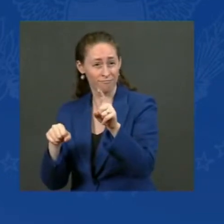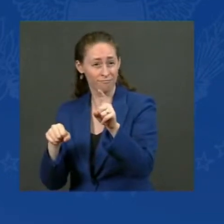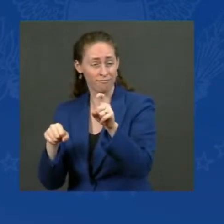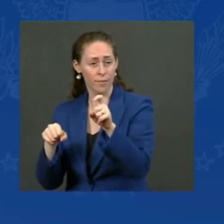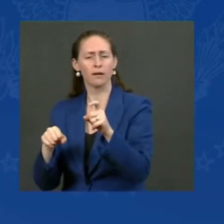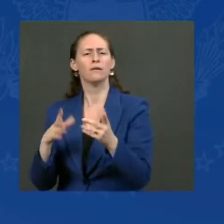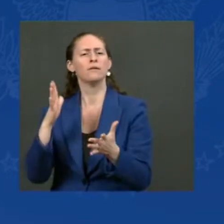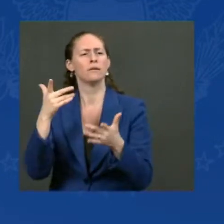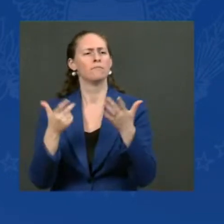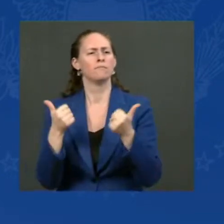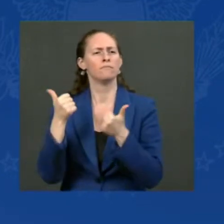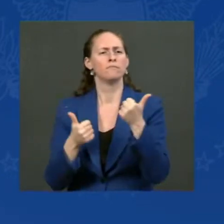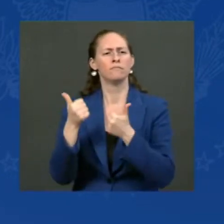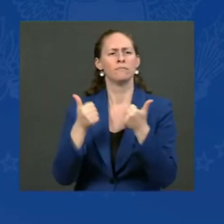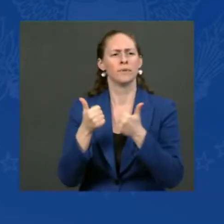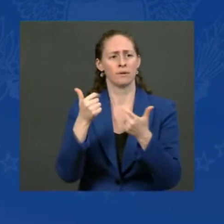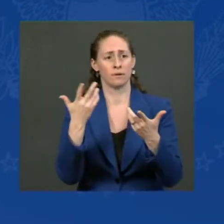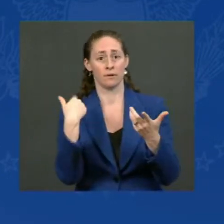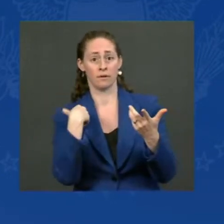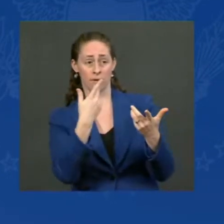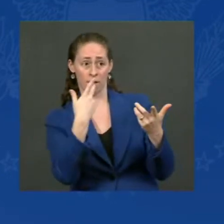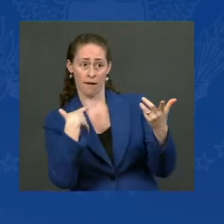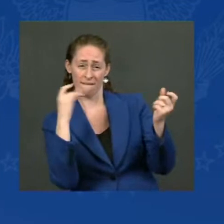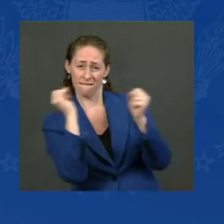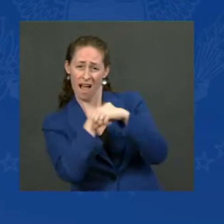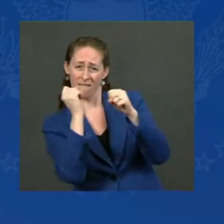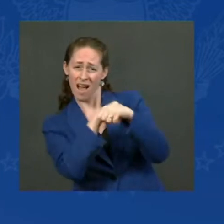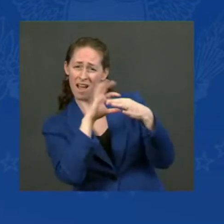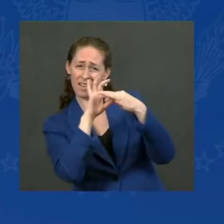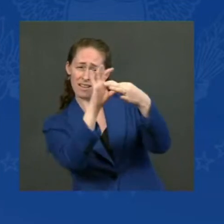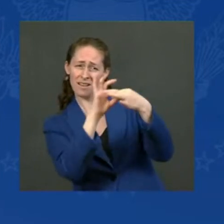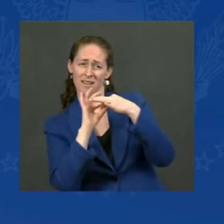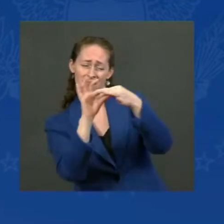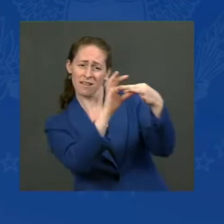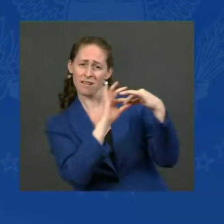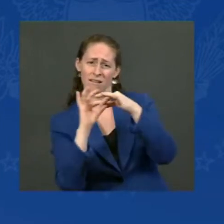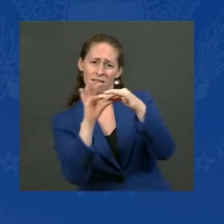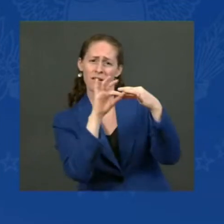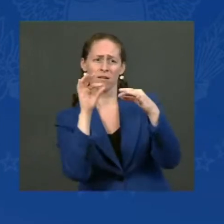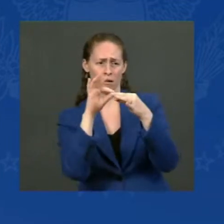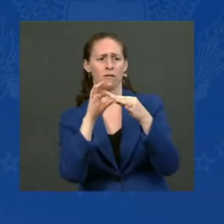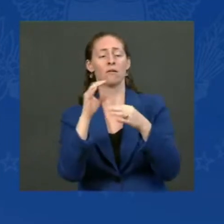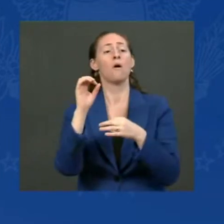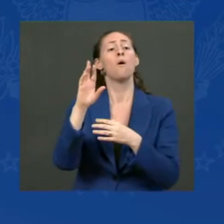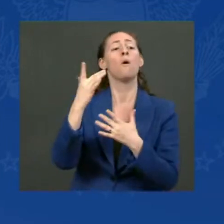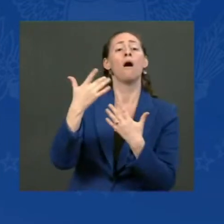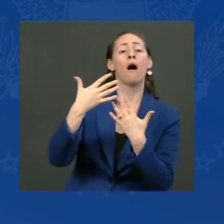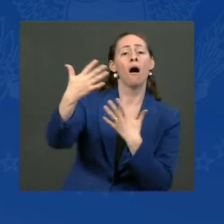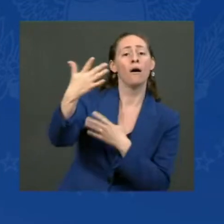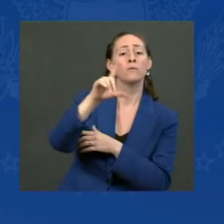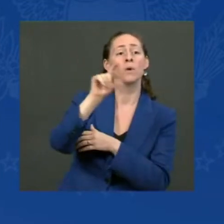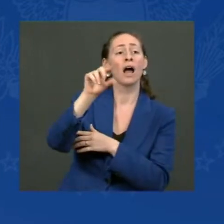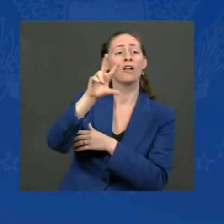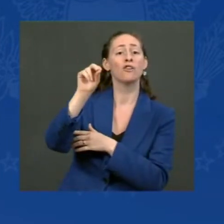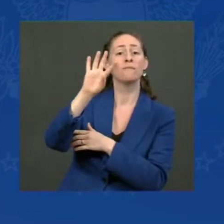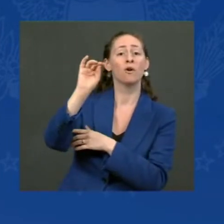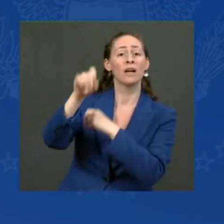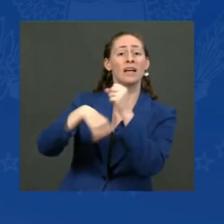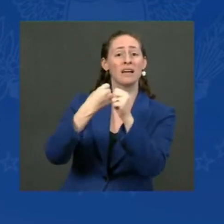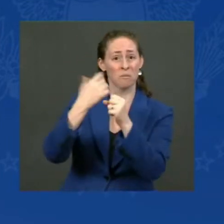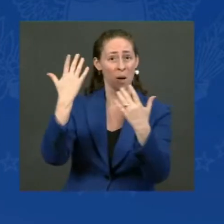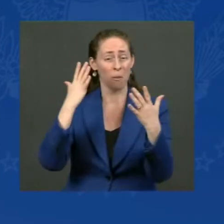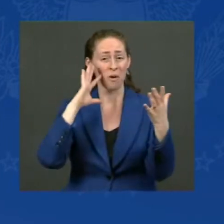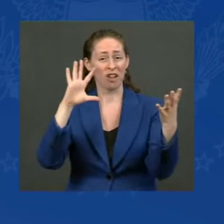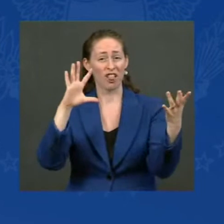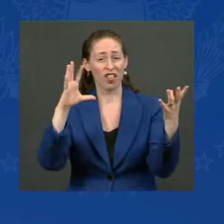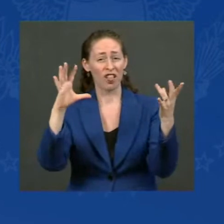future or not, will reverberate for generations yet to come. Simply put, we stand, in